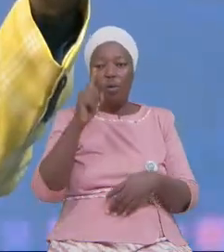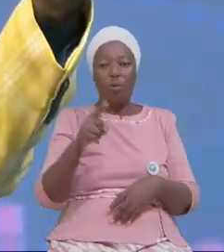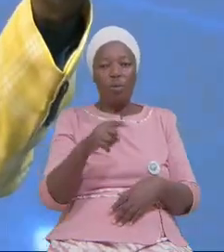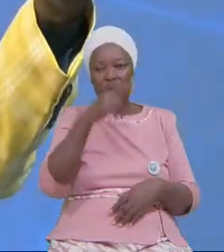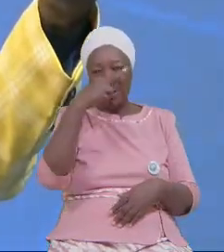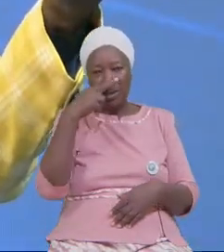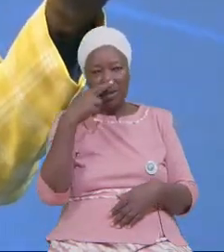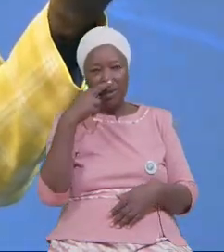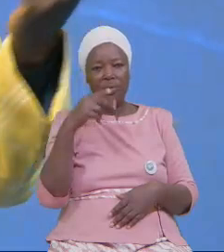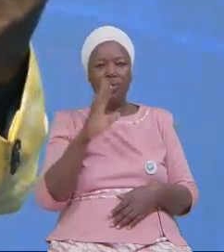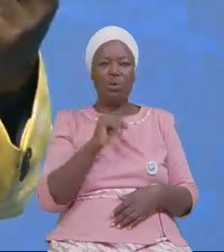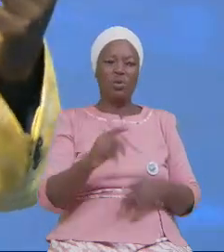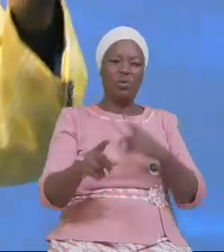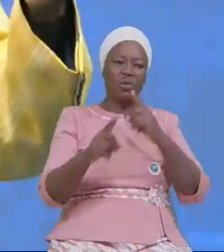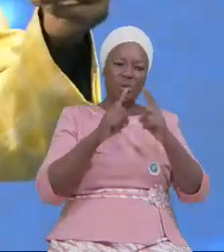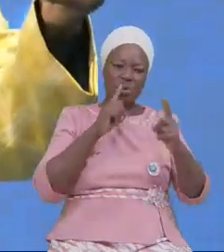talking